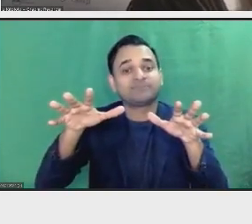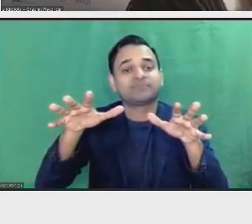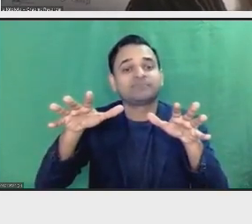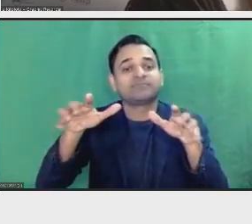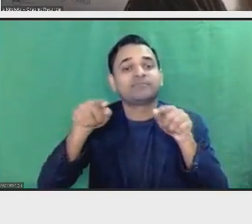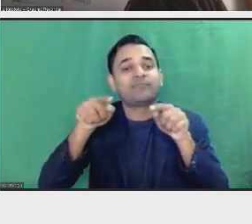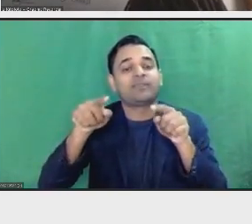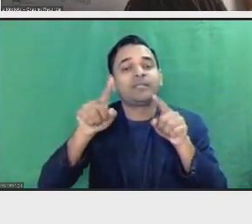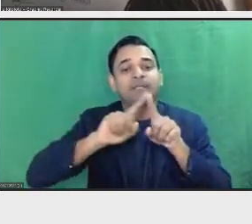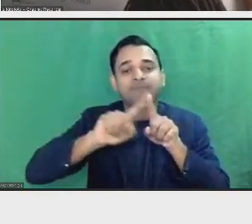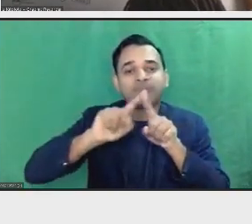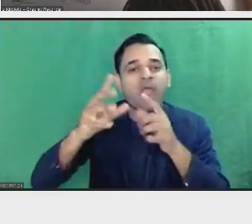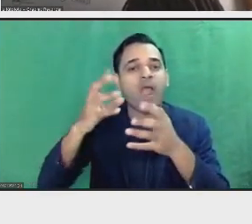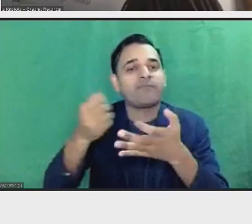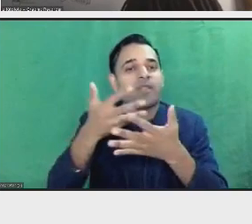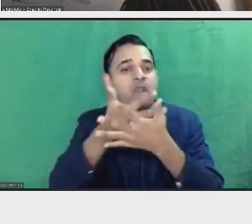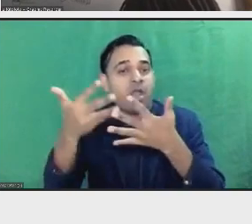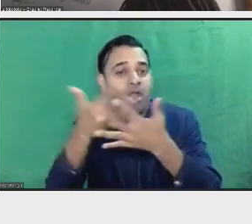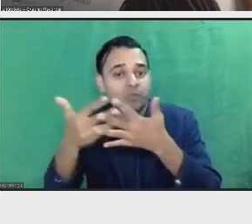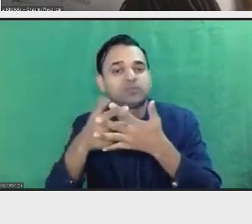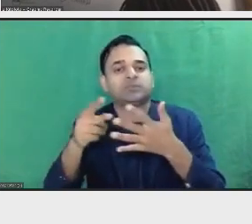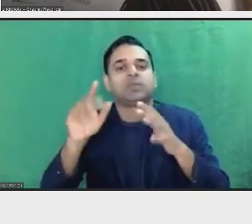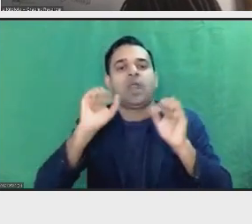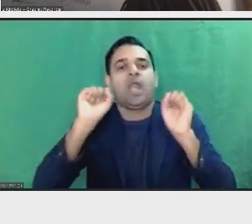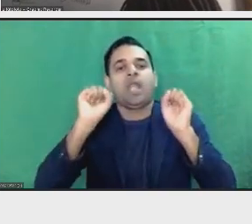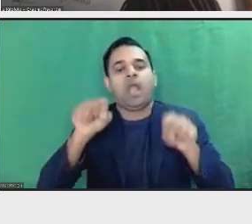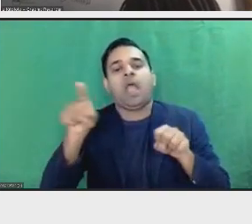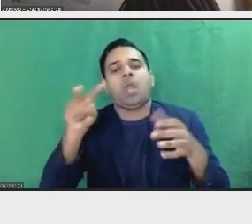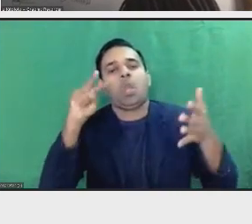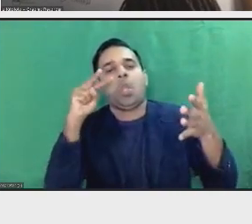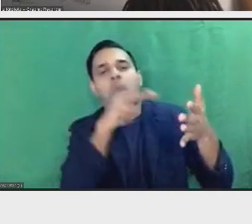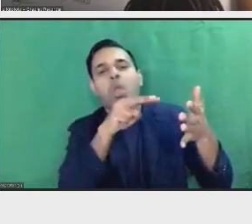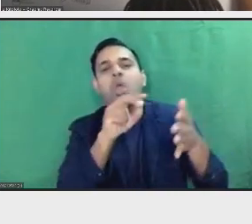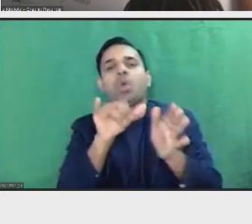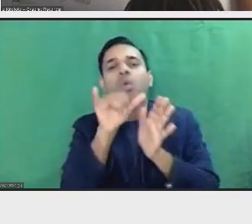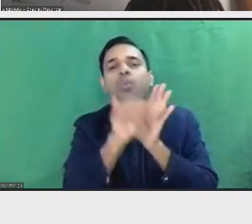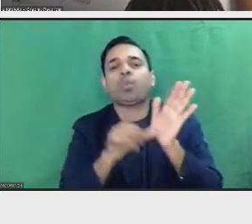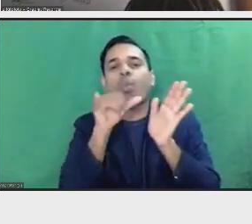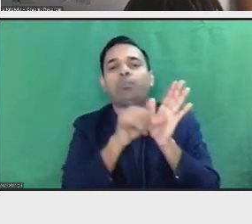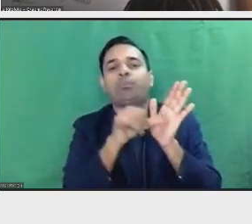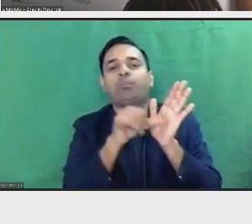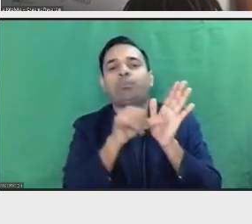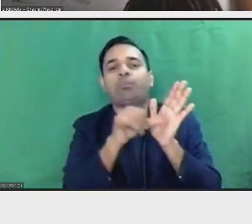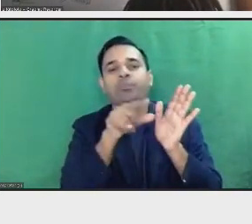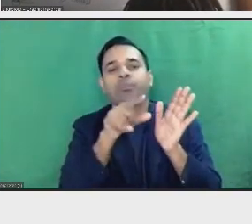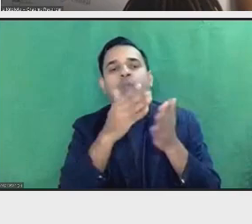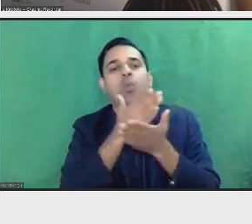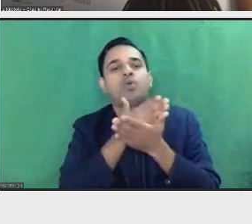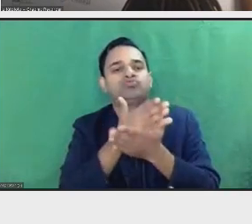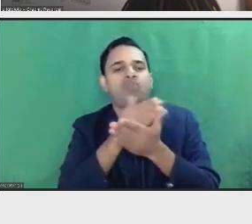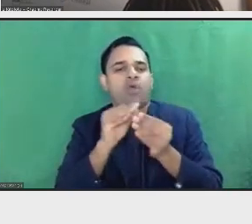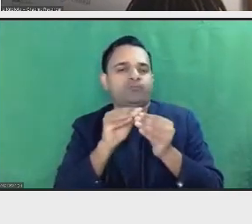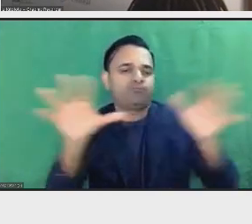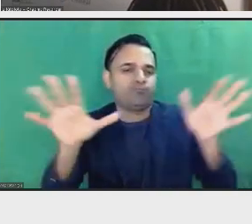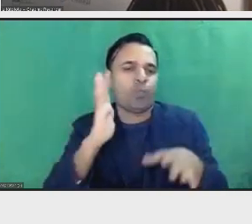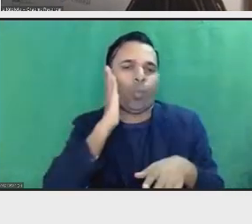YouTube. So that we will be able to share it further with our networks and members and other parties. Last but